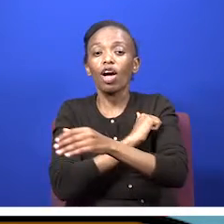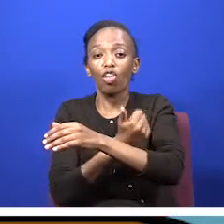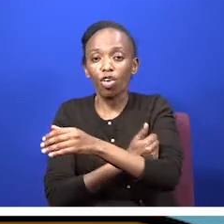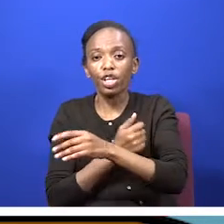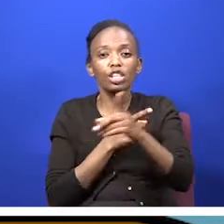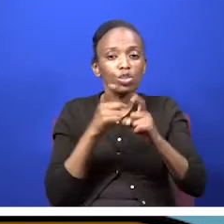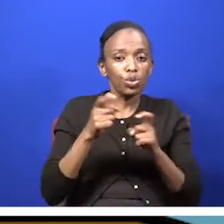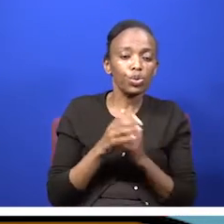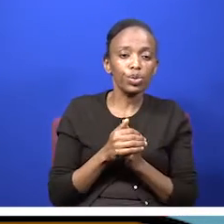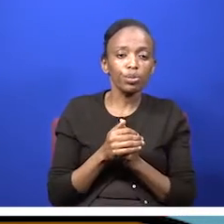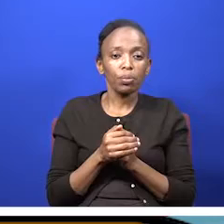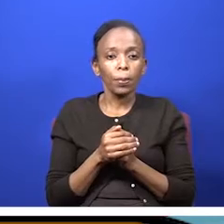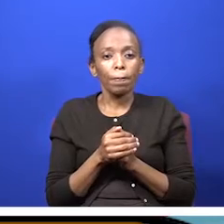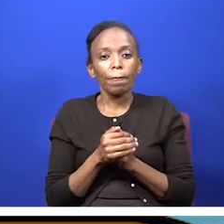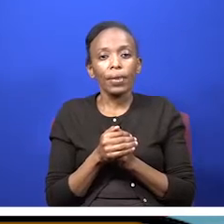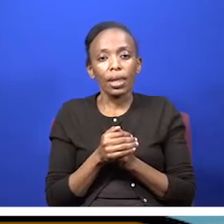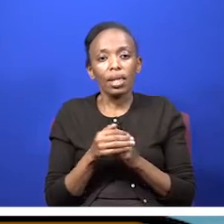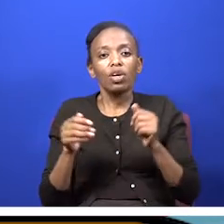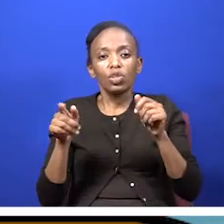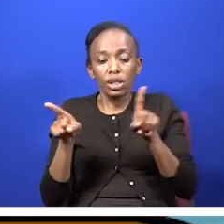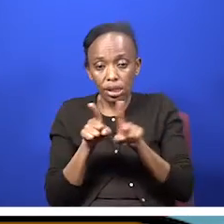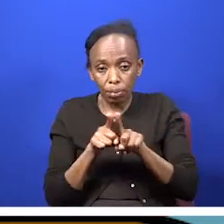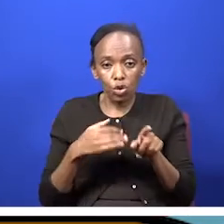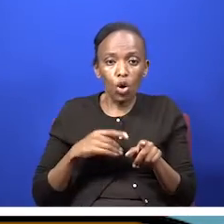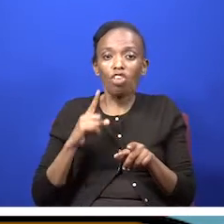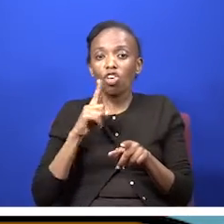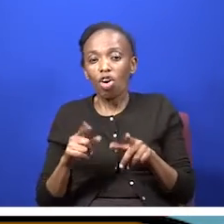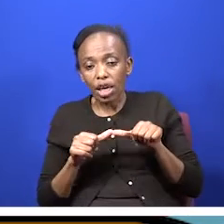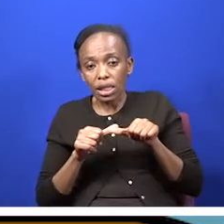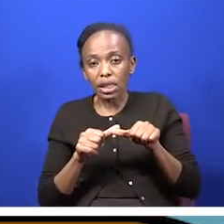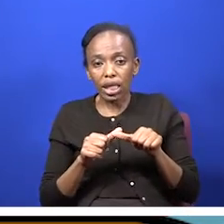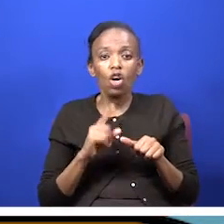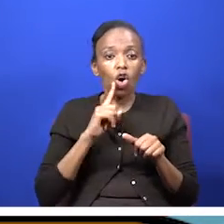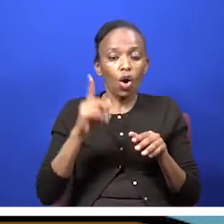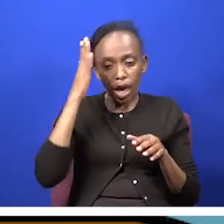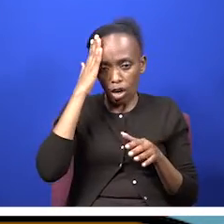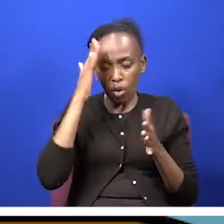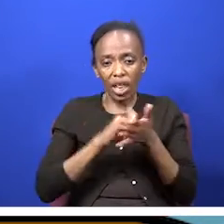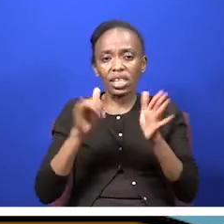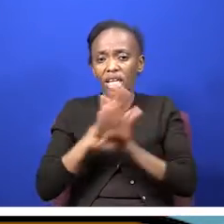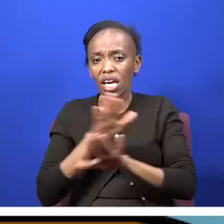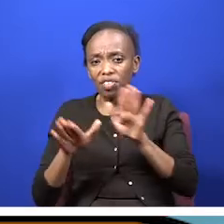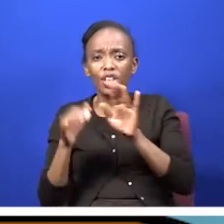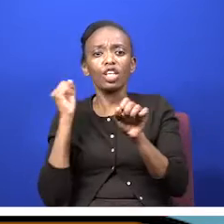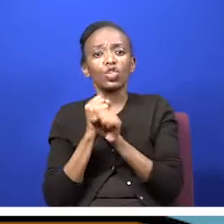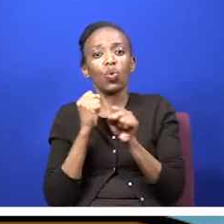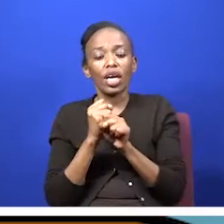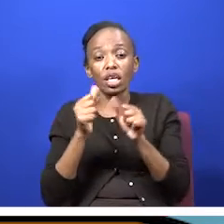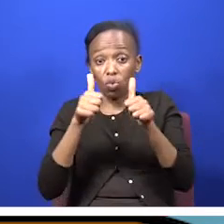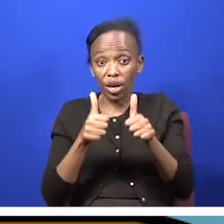man the authority to do what? To rule. To also have order, maintain order, and know that everything